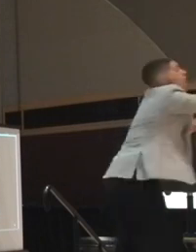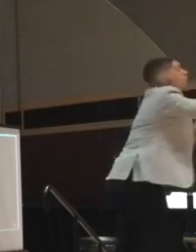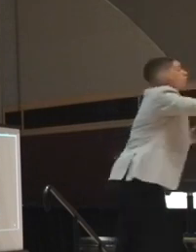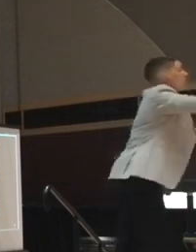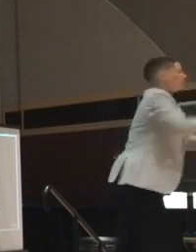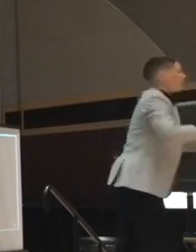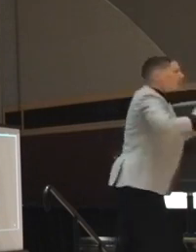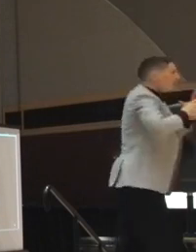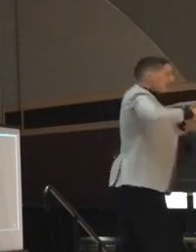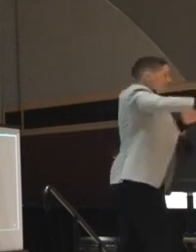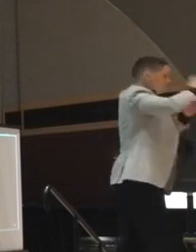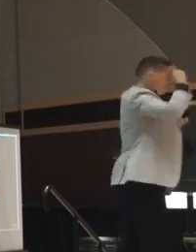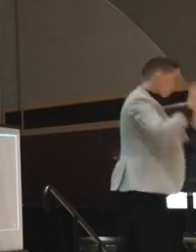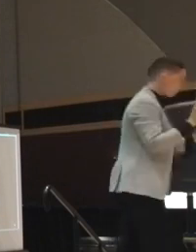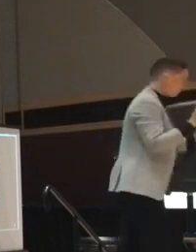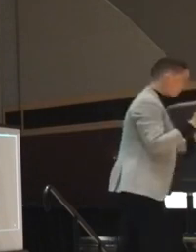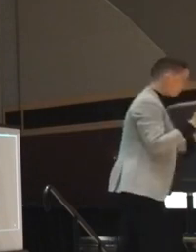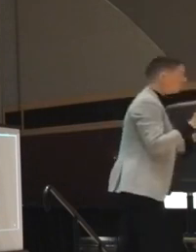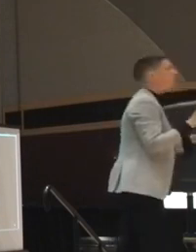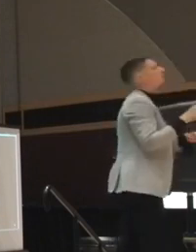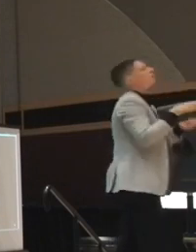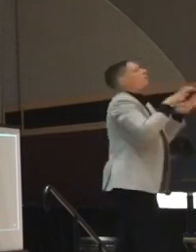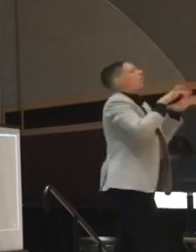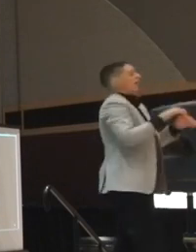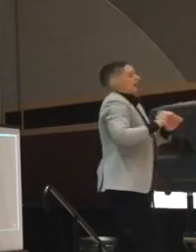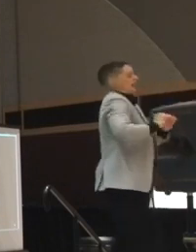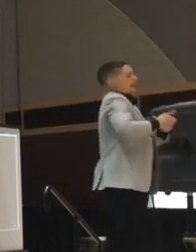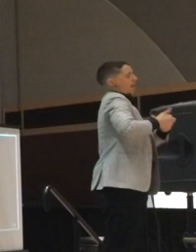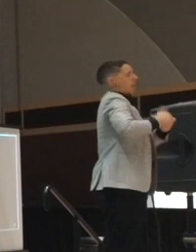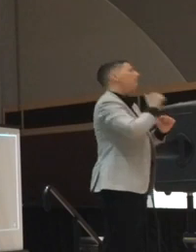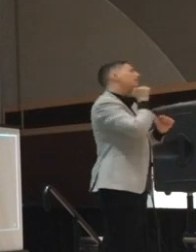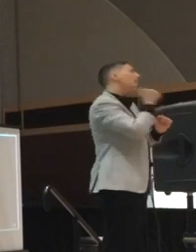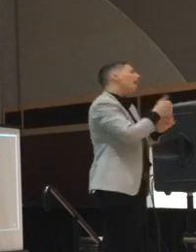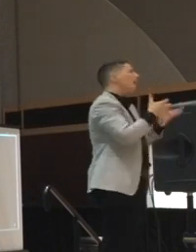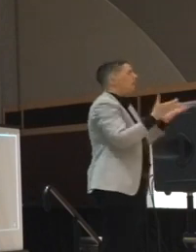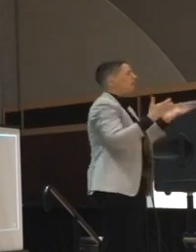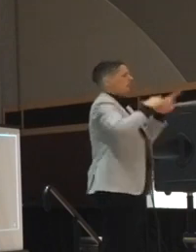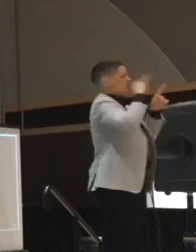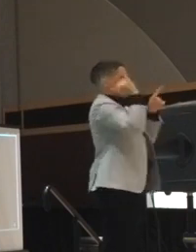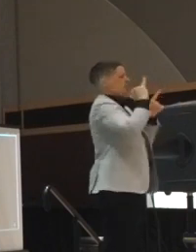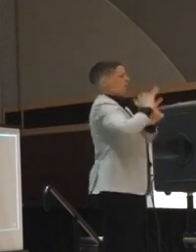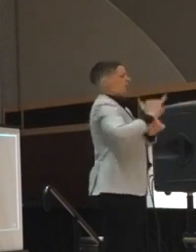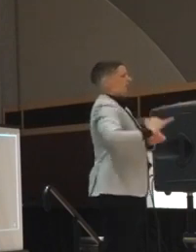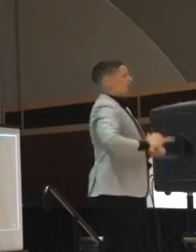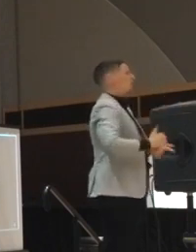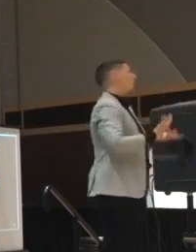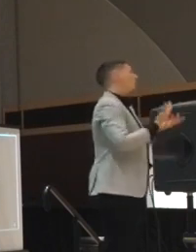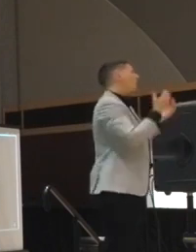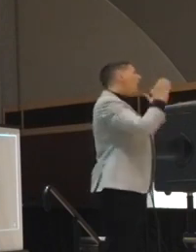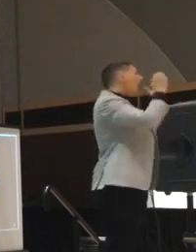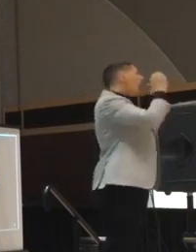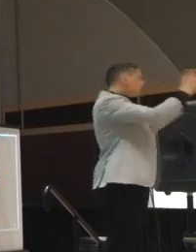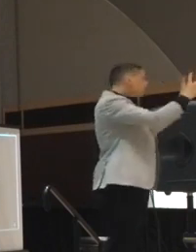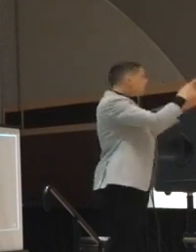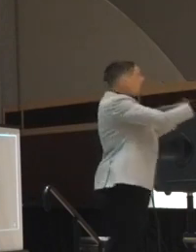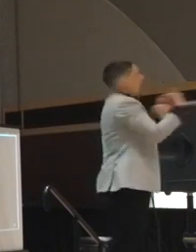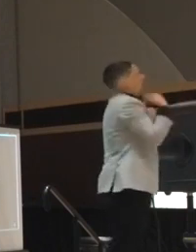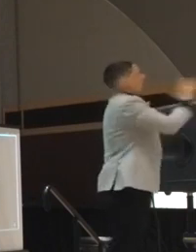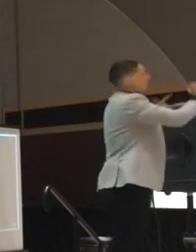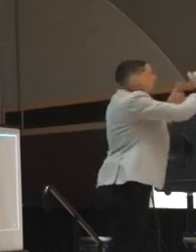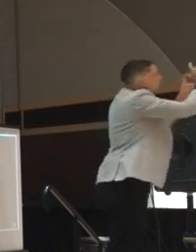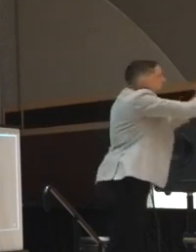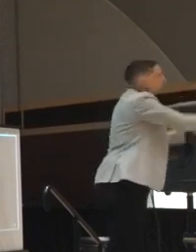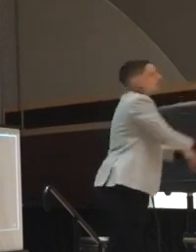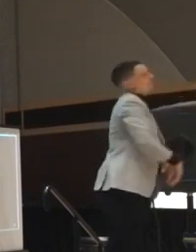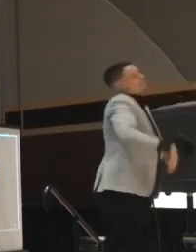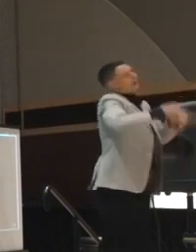it. And just write how to do it, not a bunch of jargon. You know, education's got their jargon, engineers got their